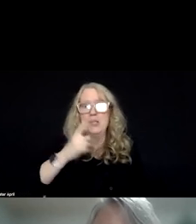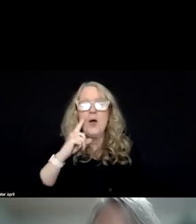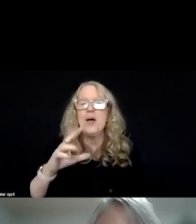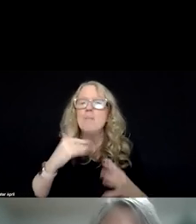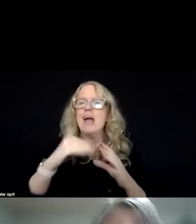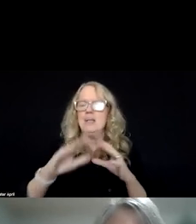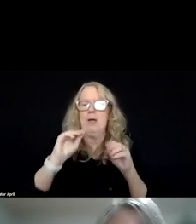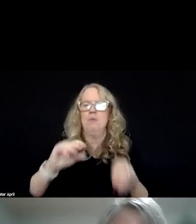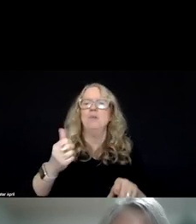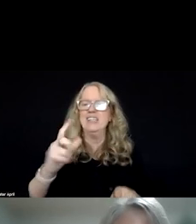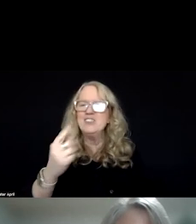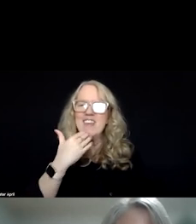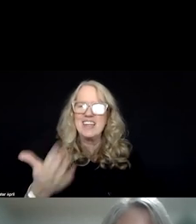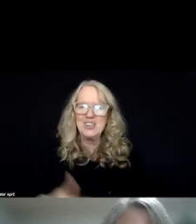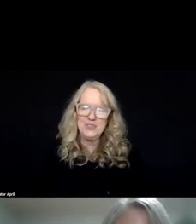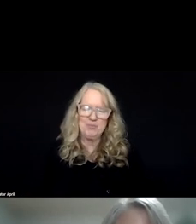Thank you.